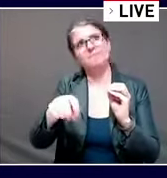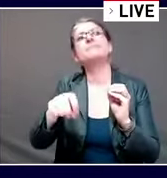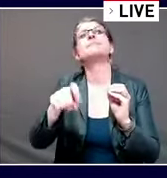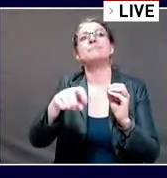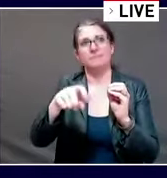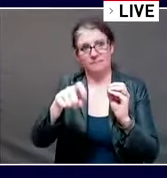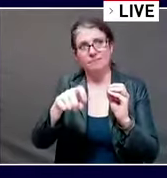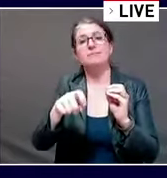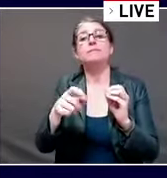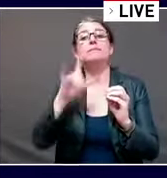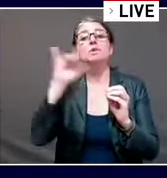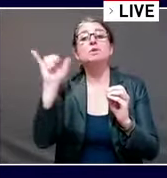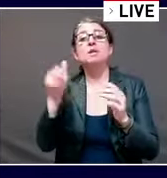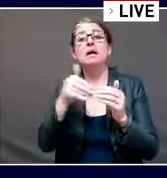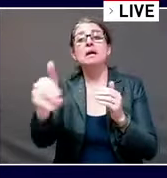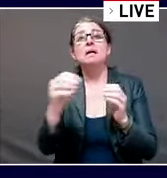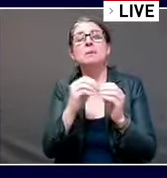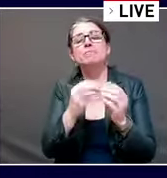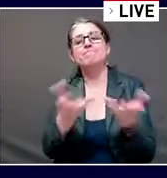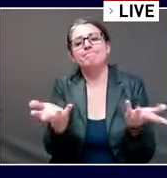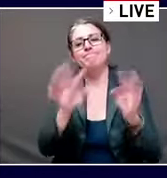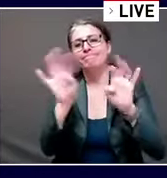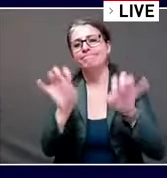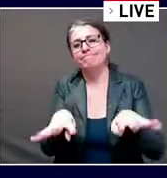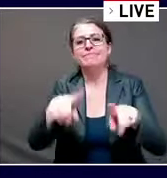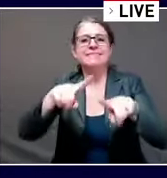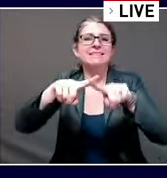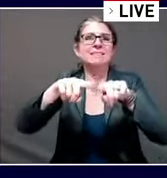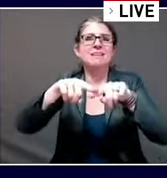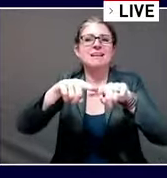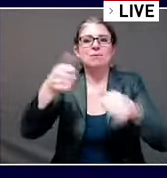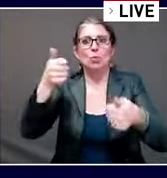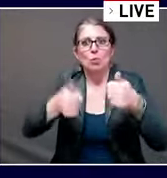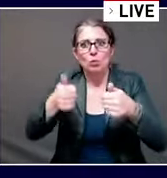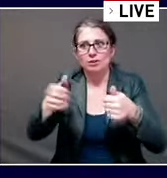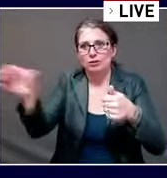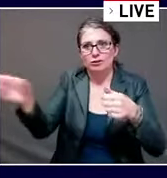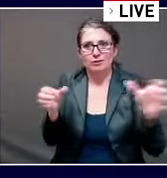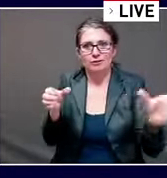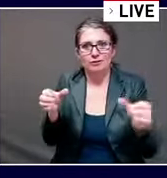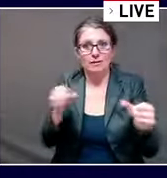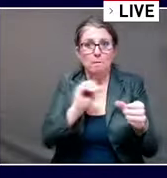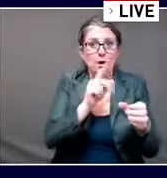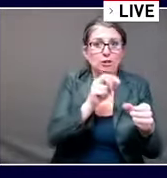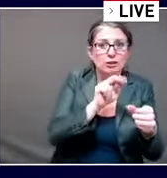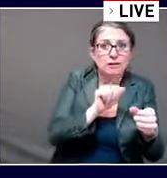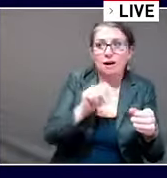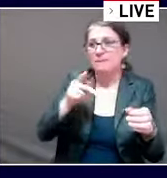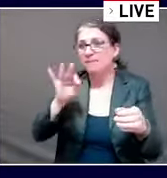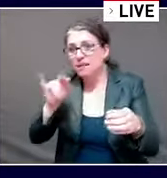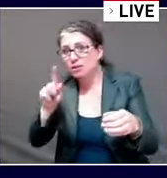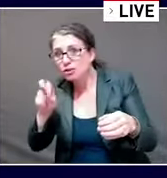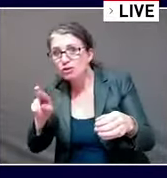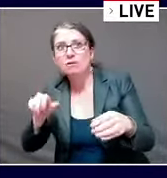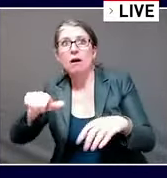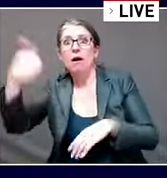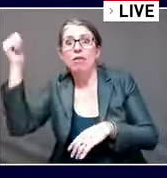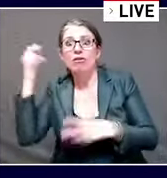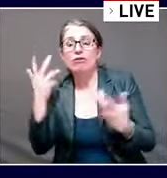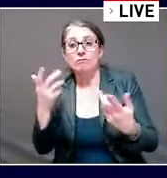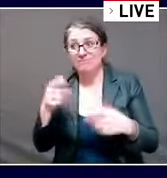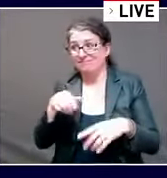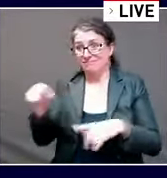characteristics of the vaccine are. How much storage is needed? How long can the vaccine live outside of a freezer versus